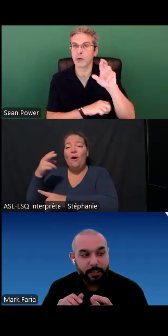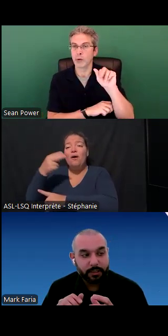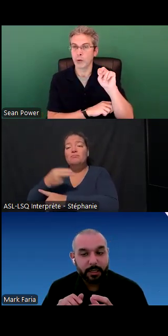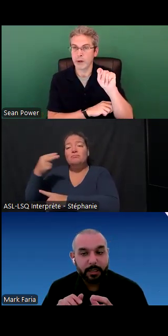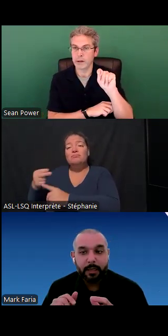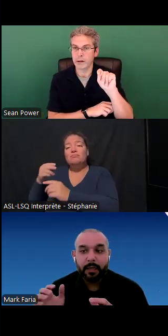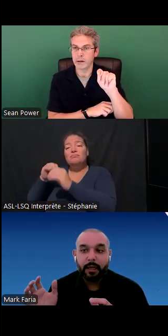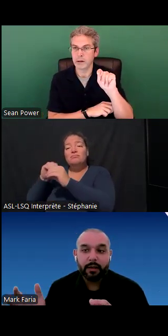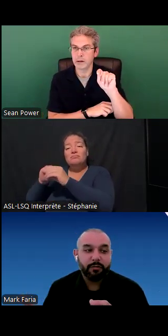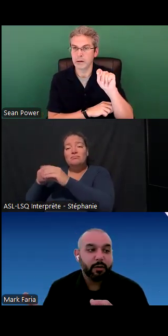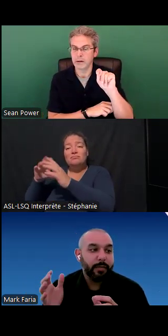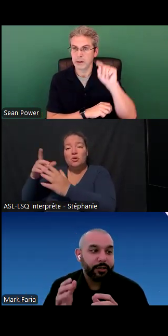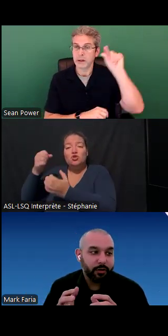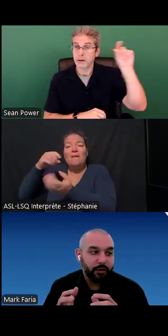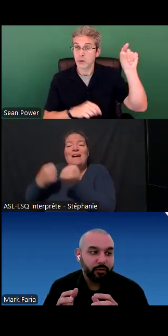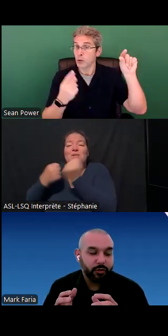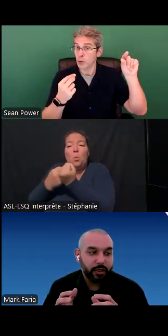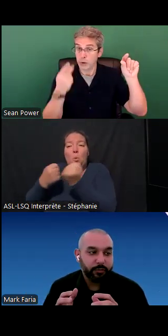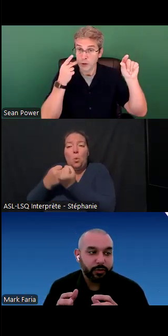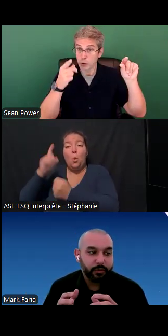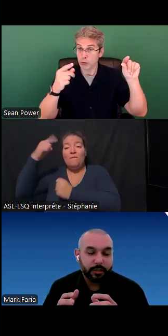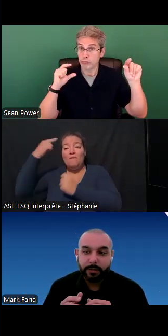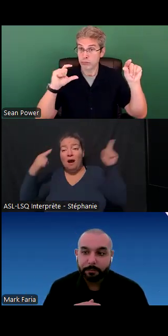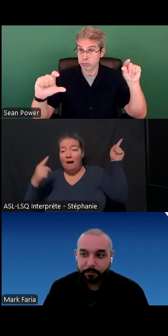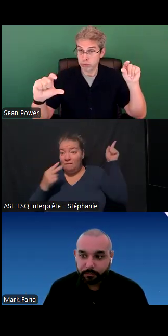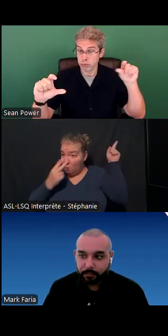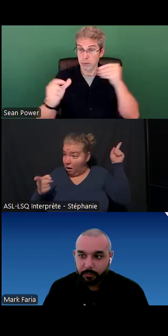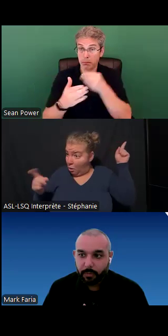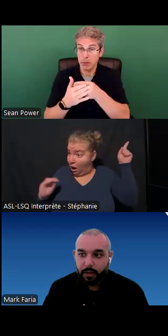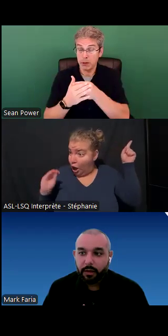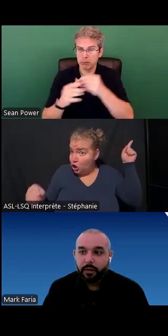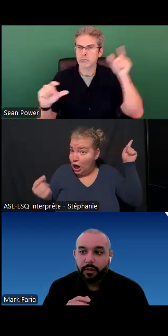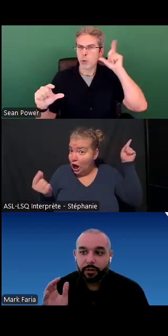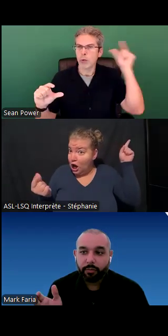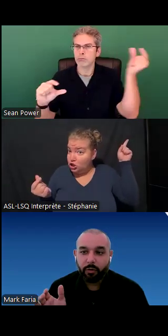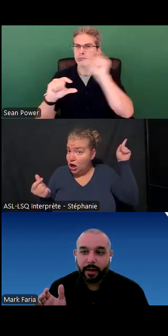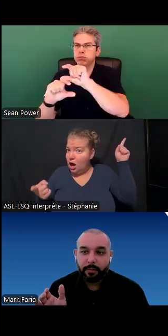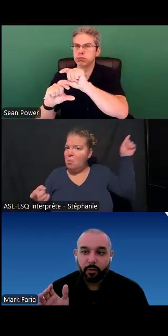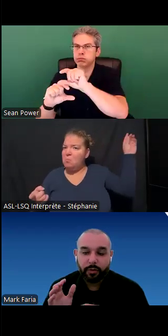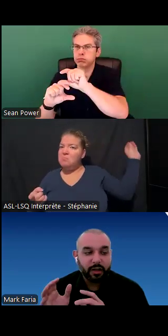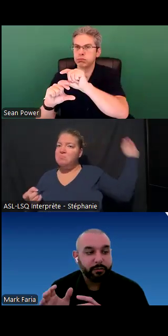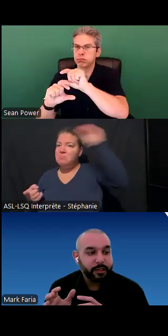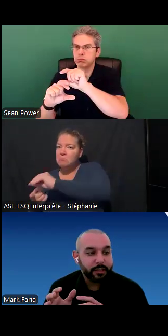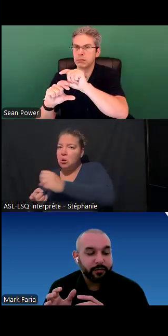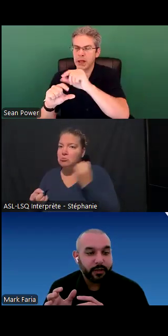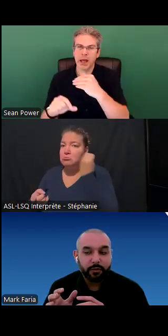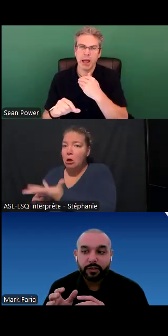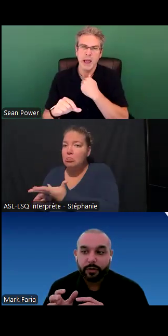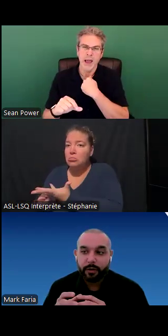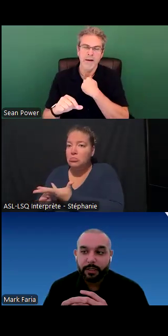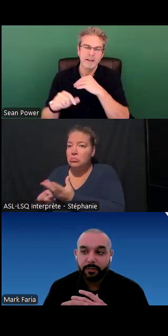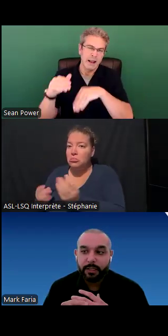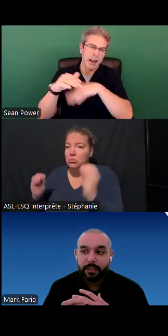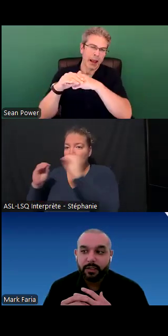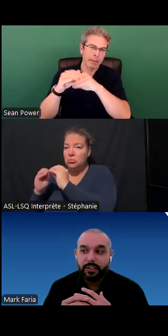the RDSP, the government will match your contribution up to a certain limit. The other program or the government incentive that there is for